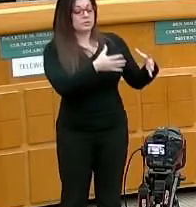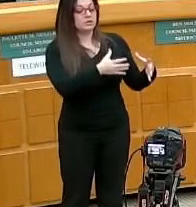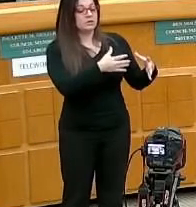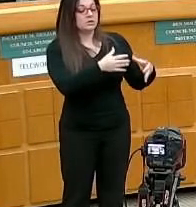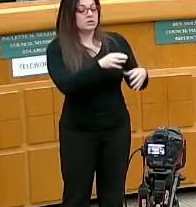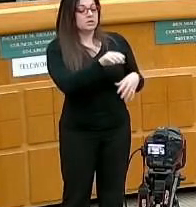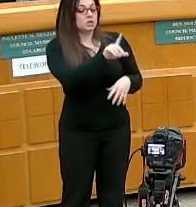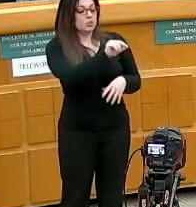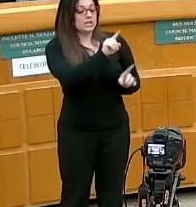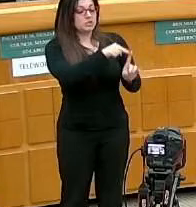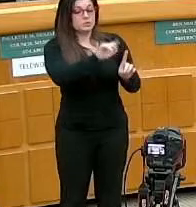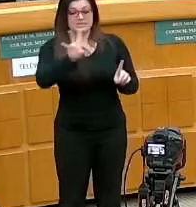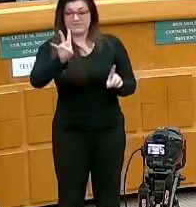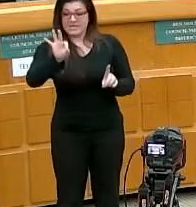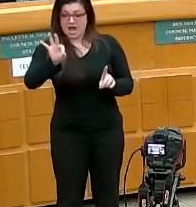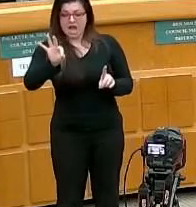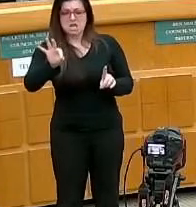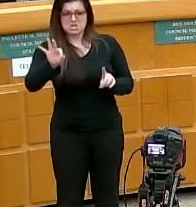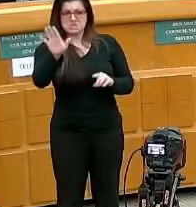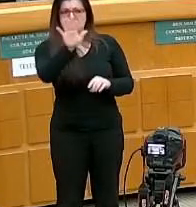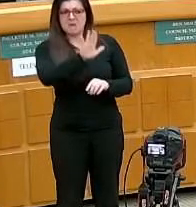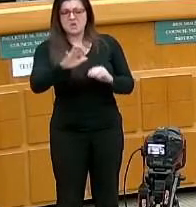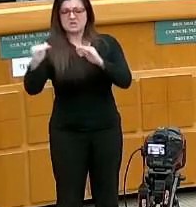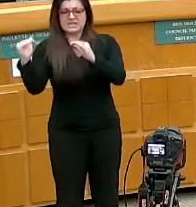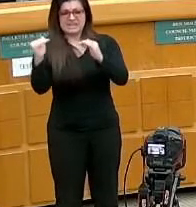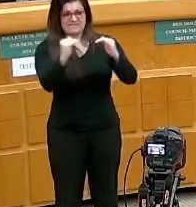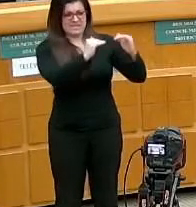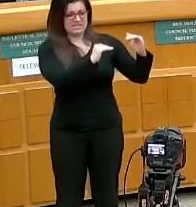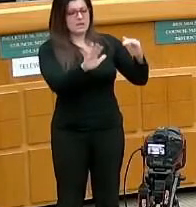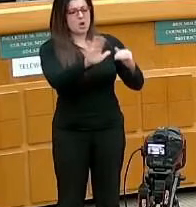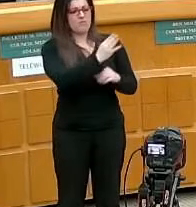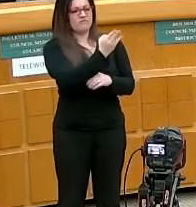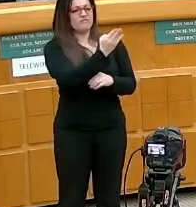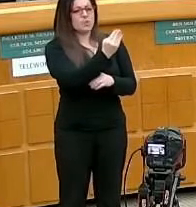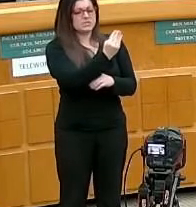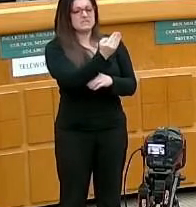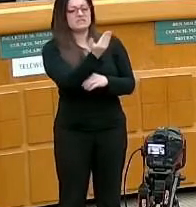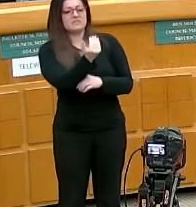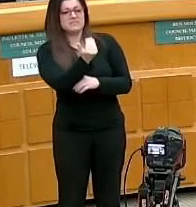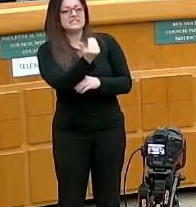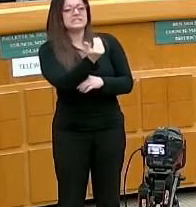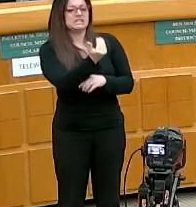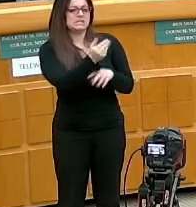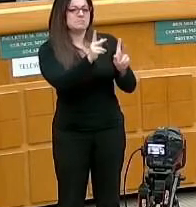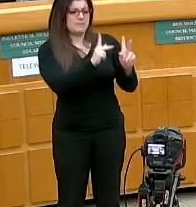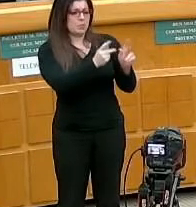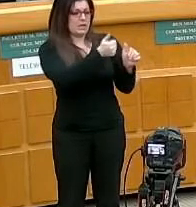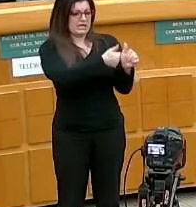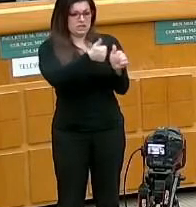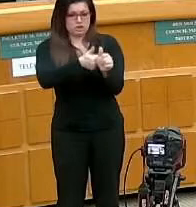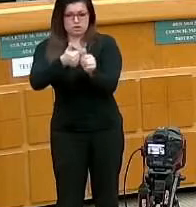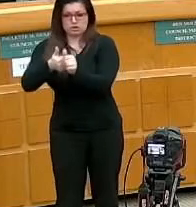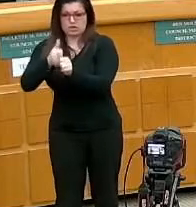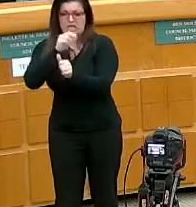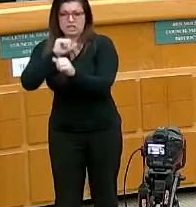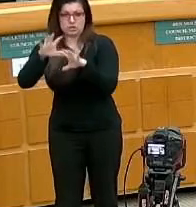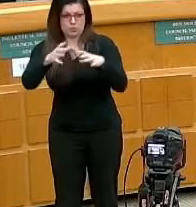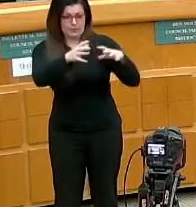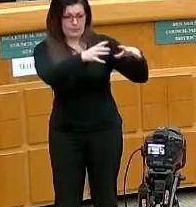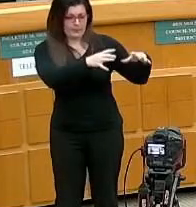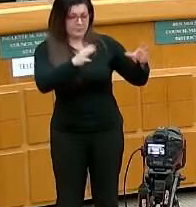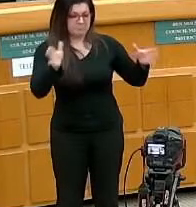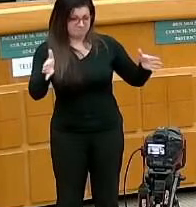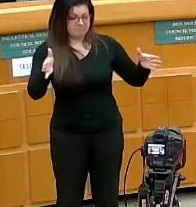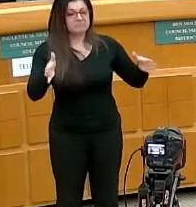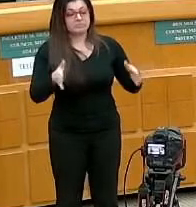brackets is pretty evenly distributed. There's about 14, 15 cases per area, and which means for the public that